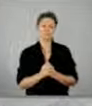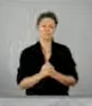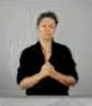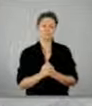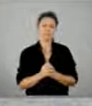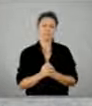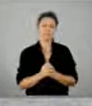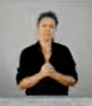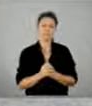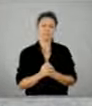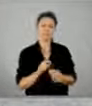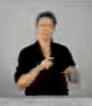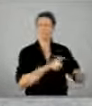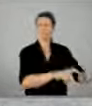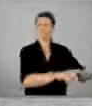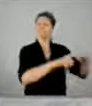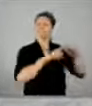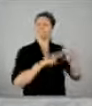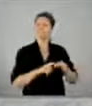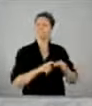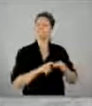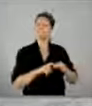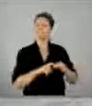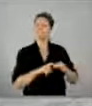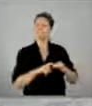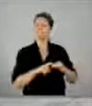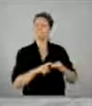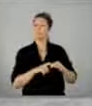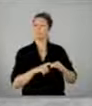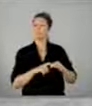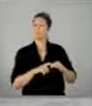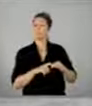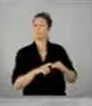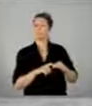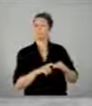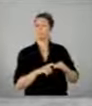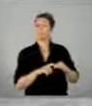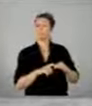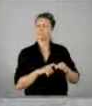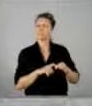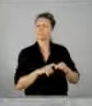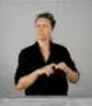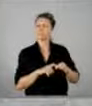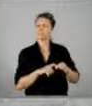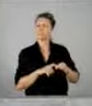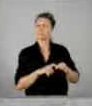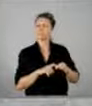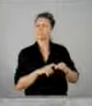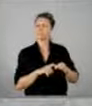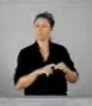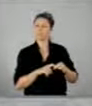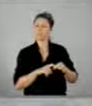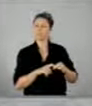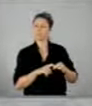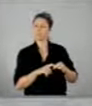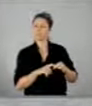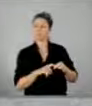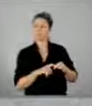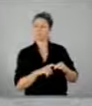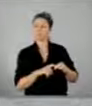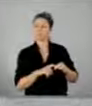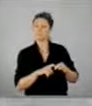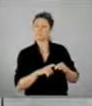Labor is unmoved by the saying, if you get re-elected, you're going to try and bring it back anyway. Can I get your response to that? Well, the reason that we've decided not to